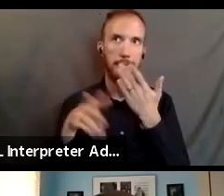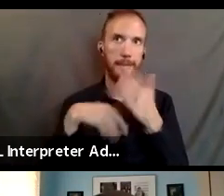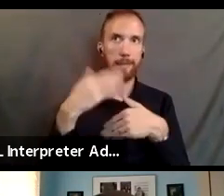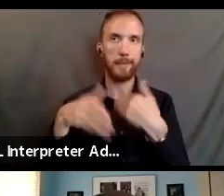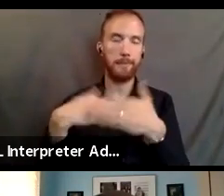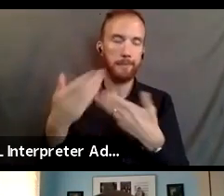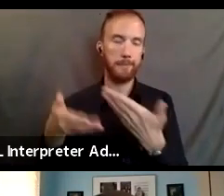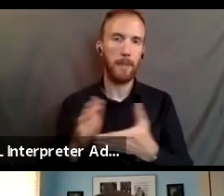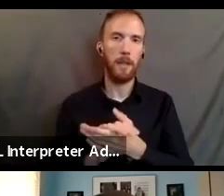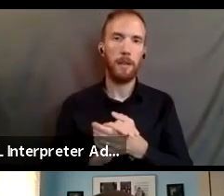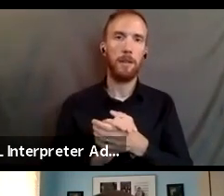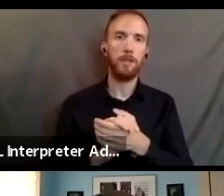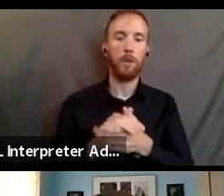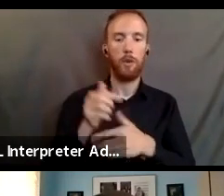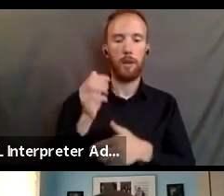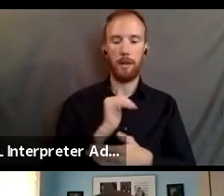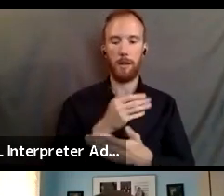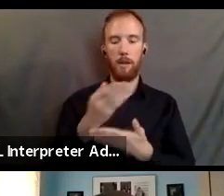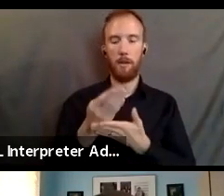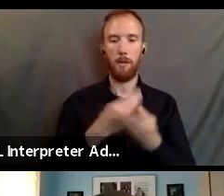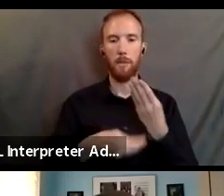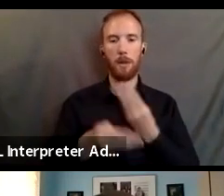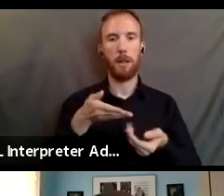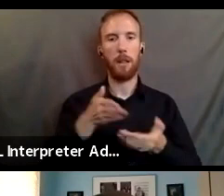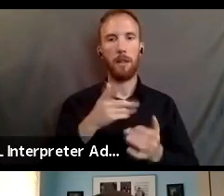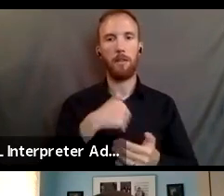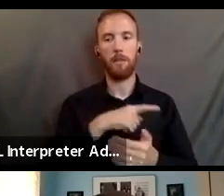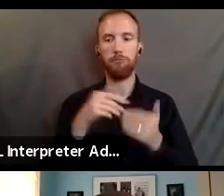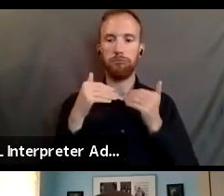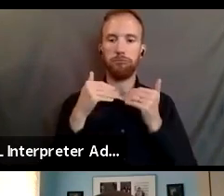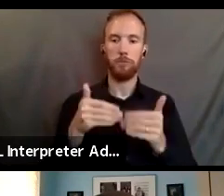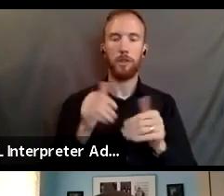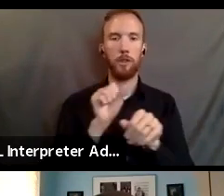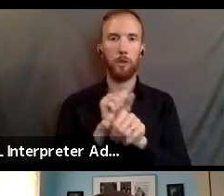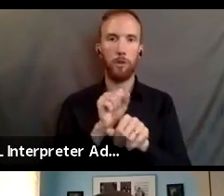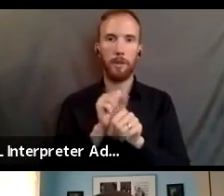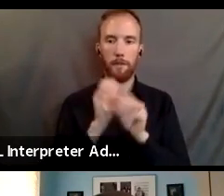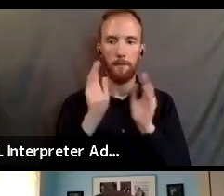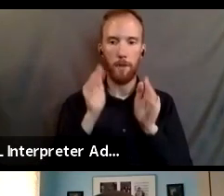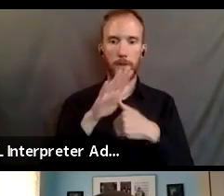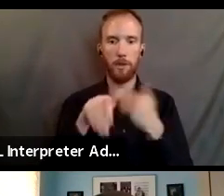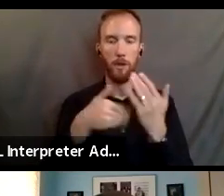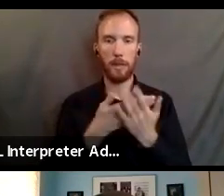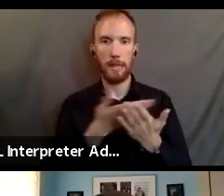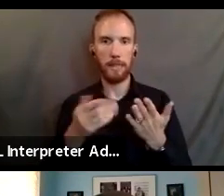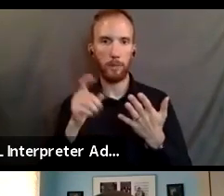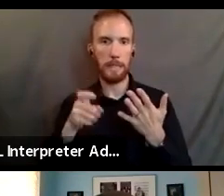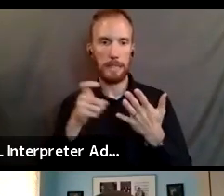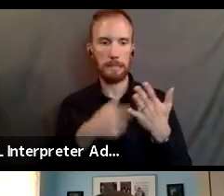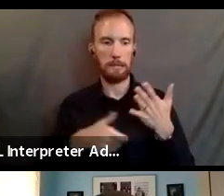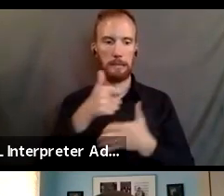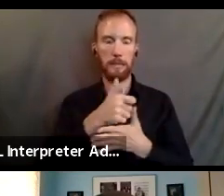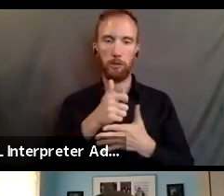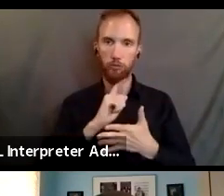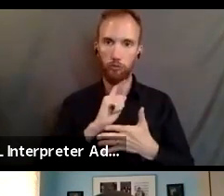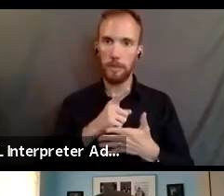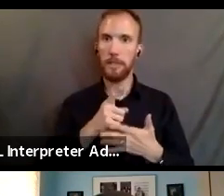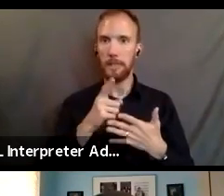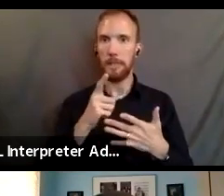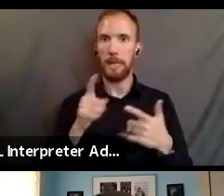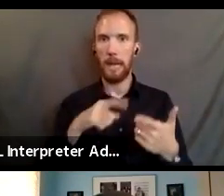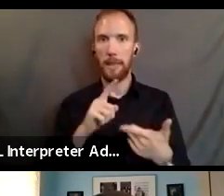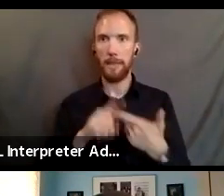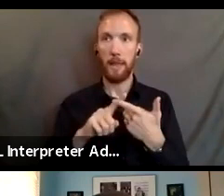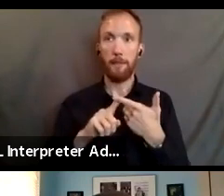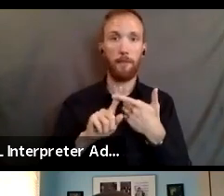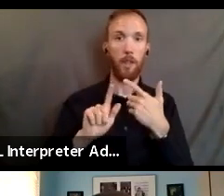work of the district and continue with the services that are imminent and immediate um while we continue to look for ways to solve longer terms should we need